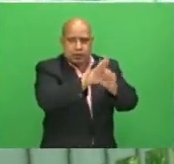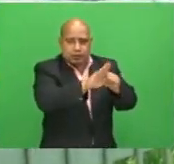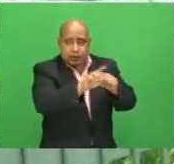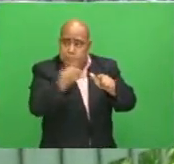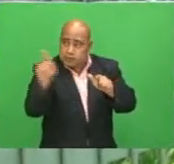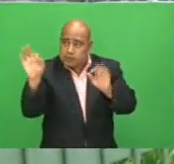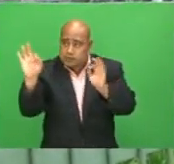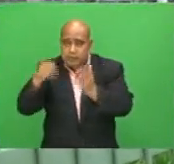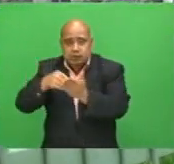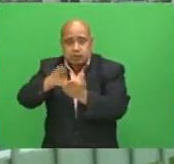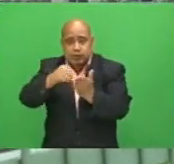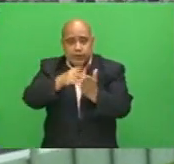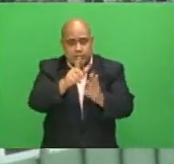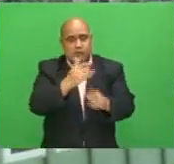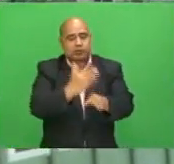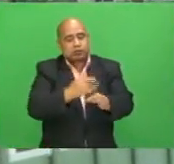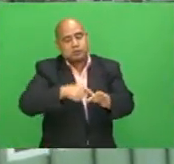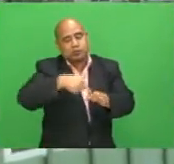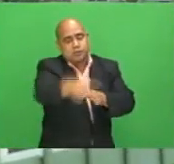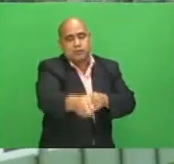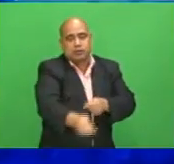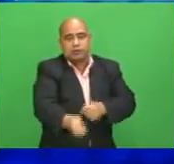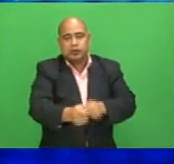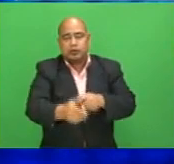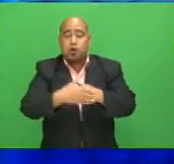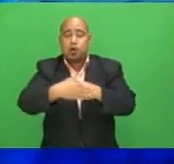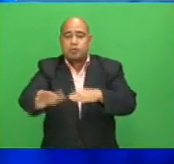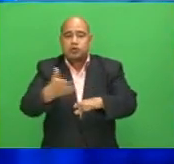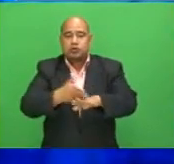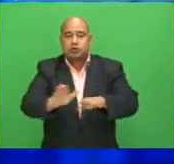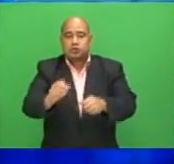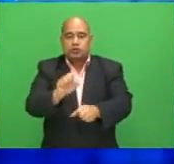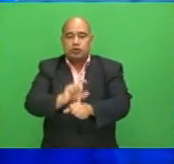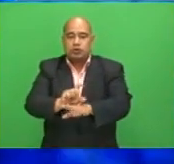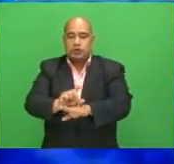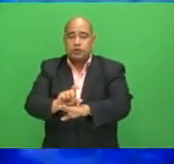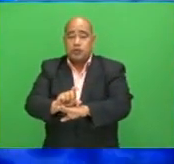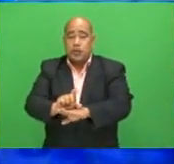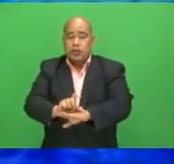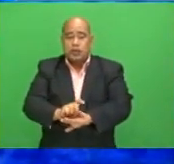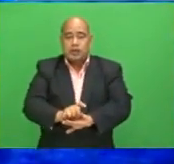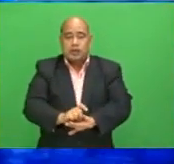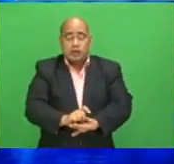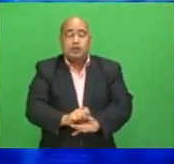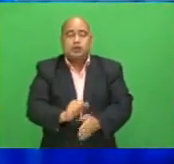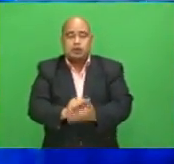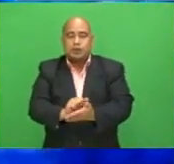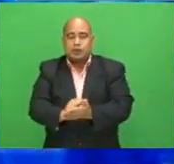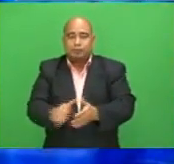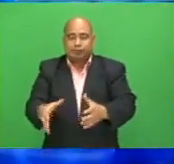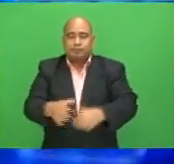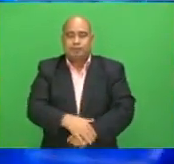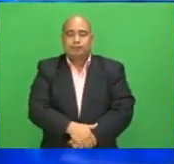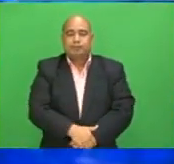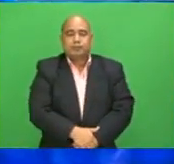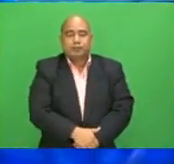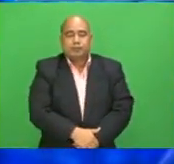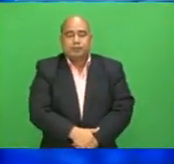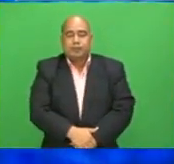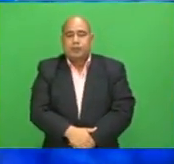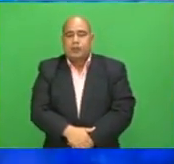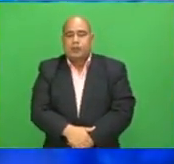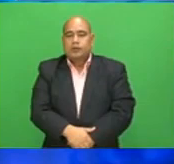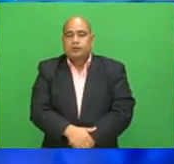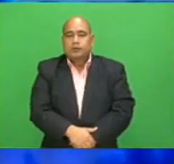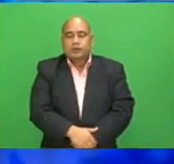sell fish again and also open a new canteen. Airbus plane output will be 40% lower to 2 years compared